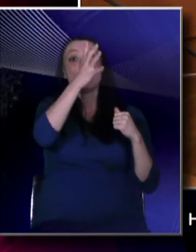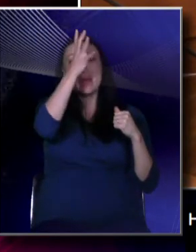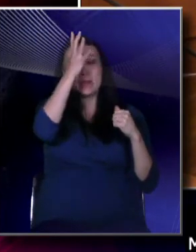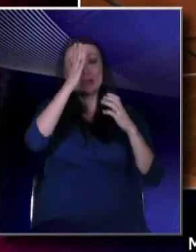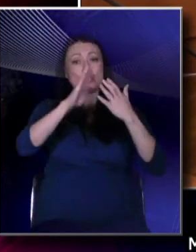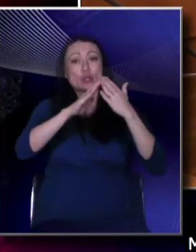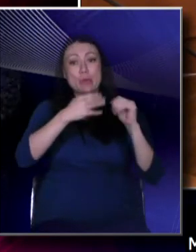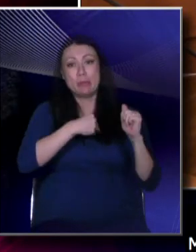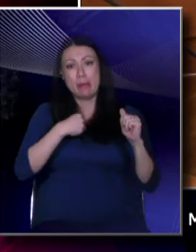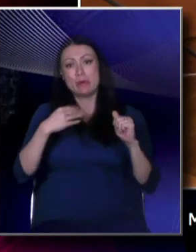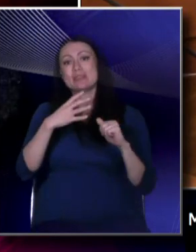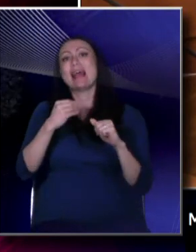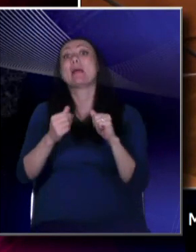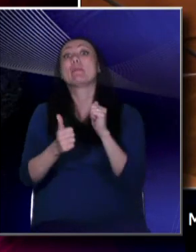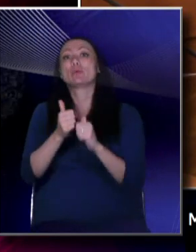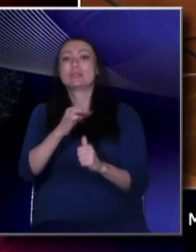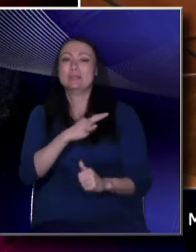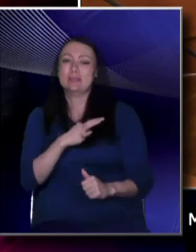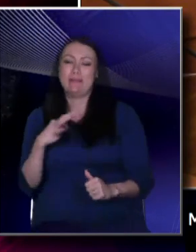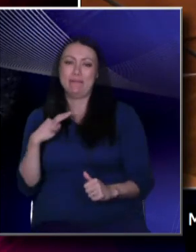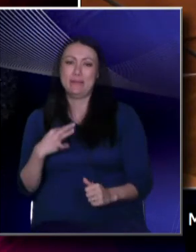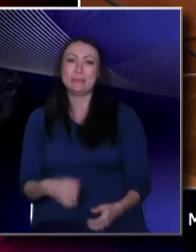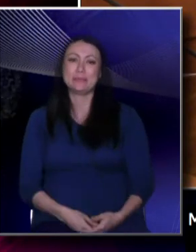mainly staff.